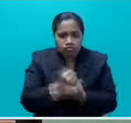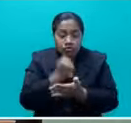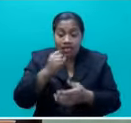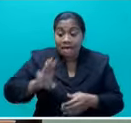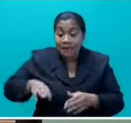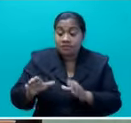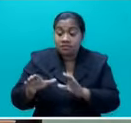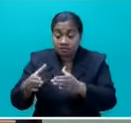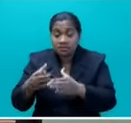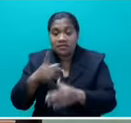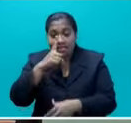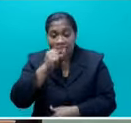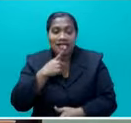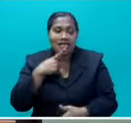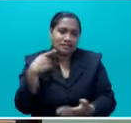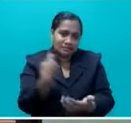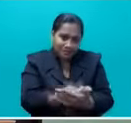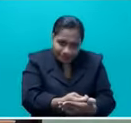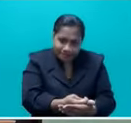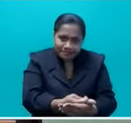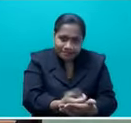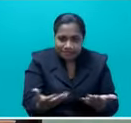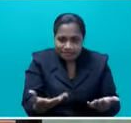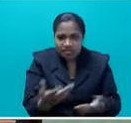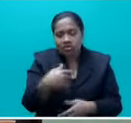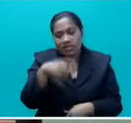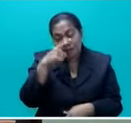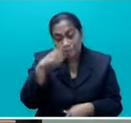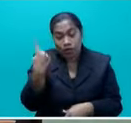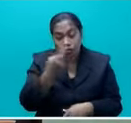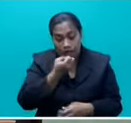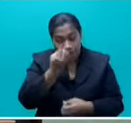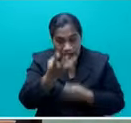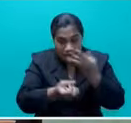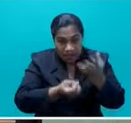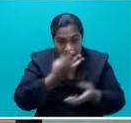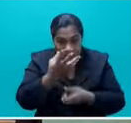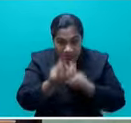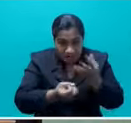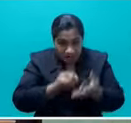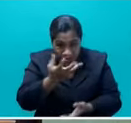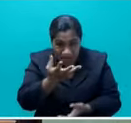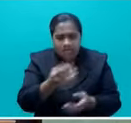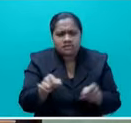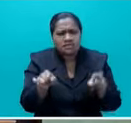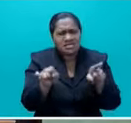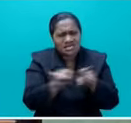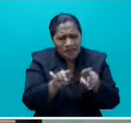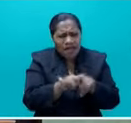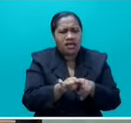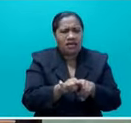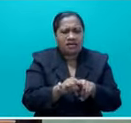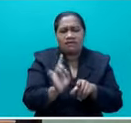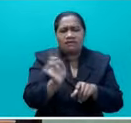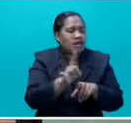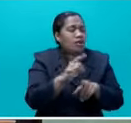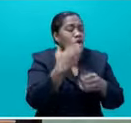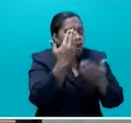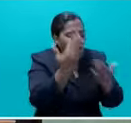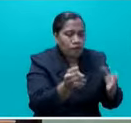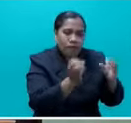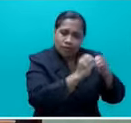testify to the fact that there are people who express opinions similar to what Honorable Bulnode is saying today. And if you look at the recommendations